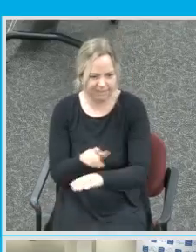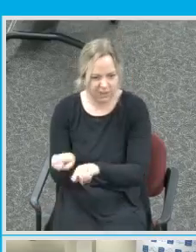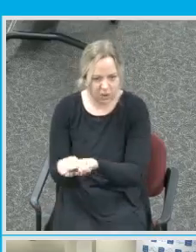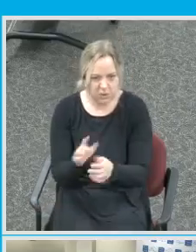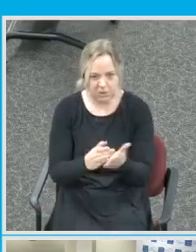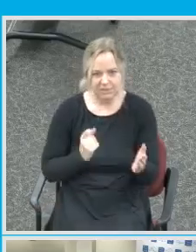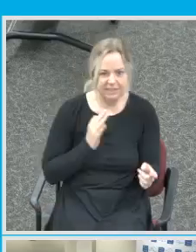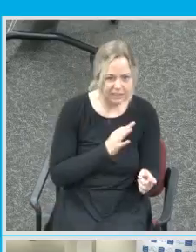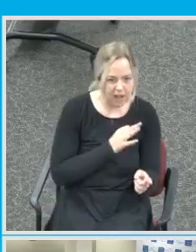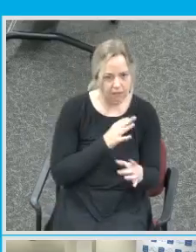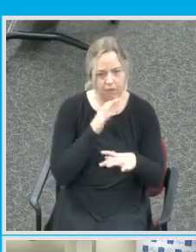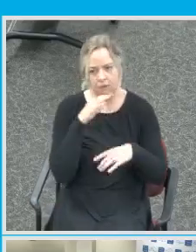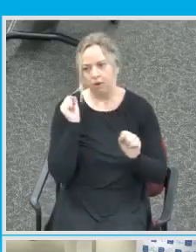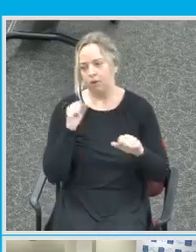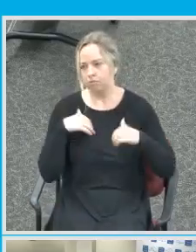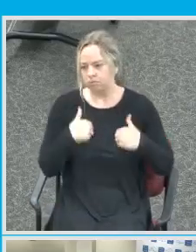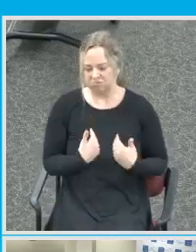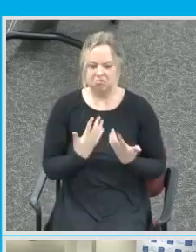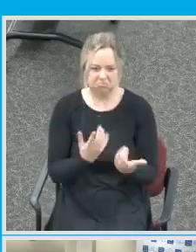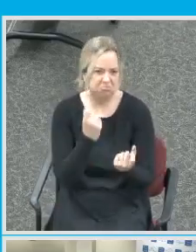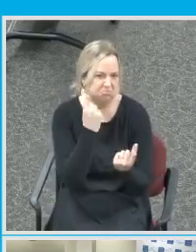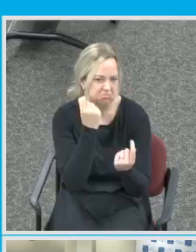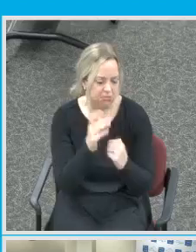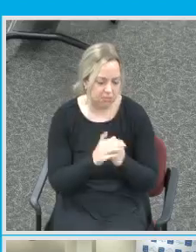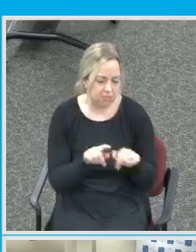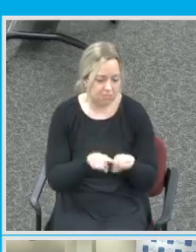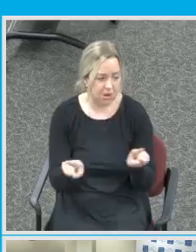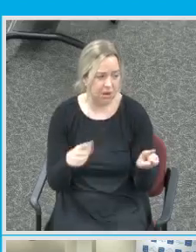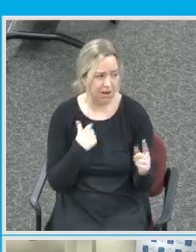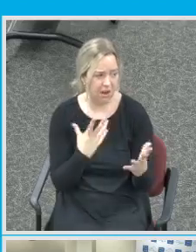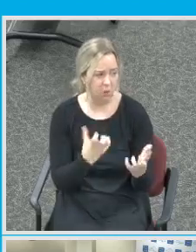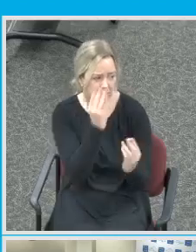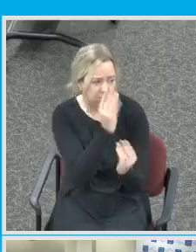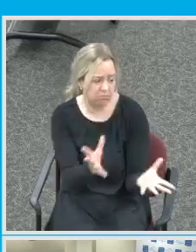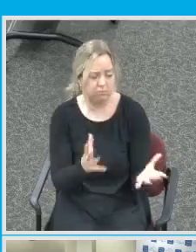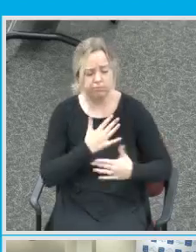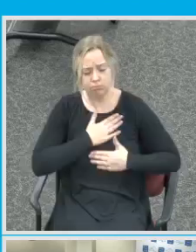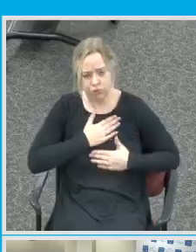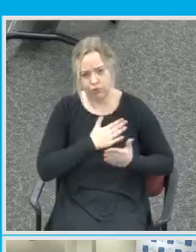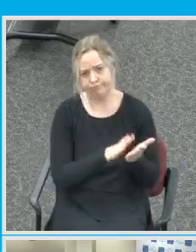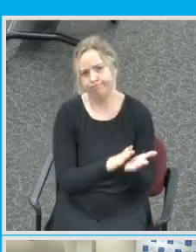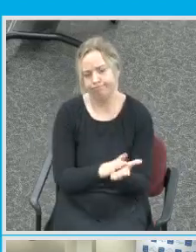those different. I just want to extend my great appreciation as well.